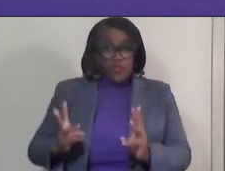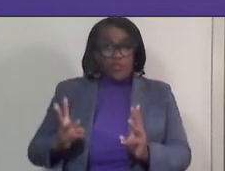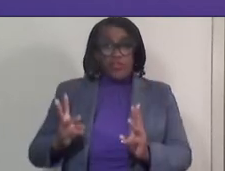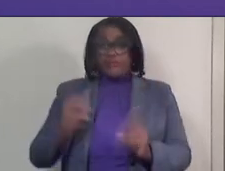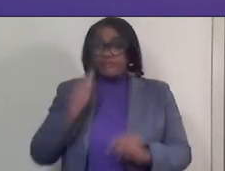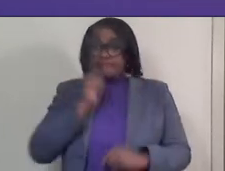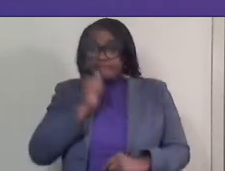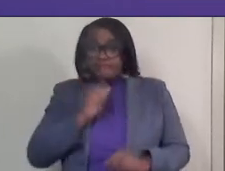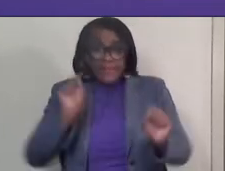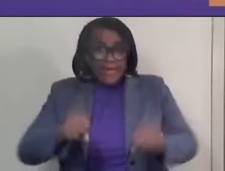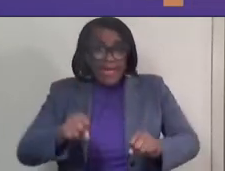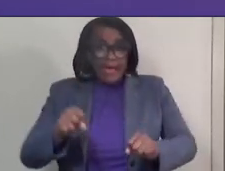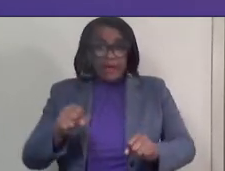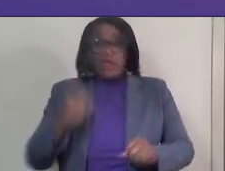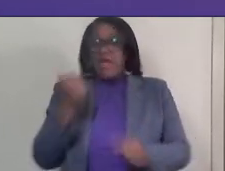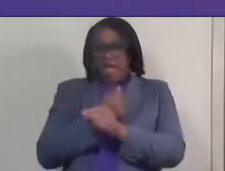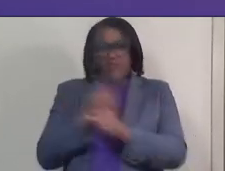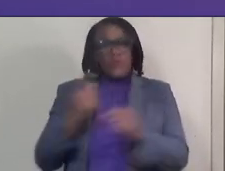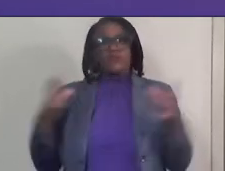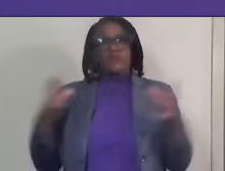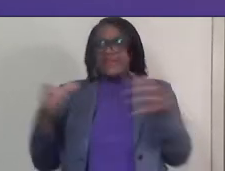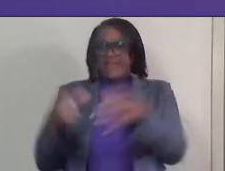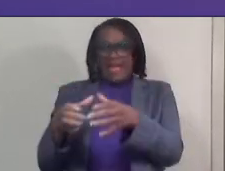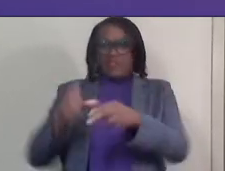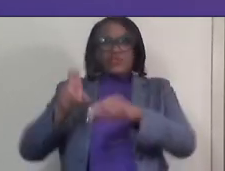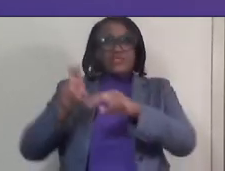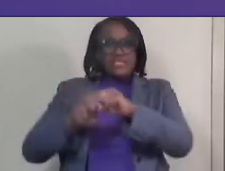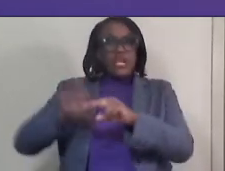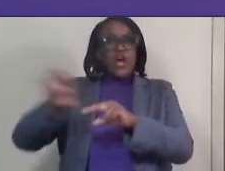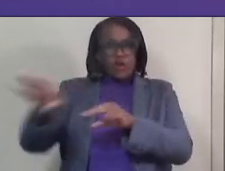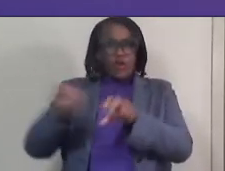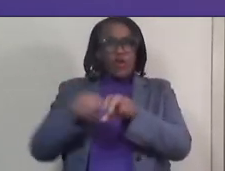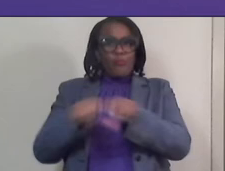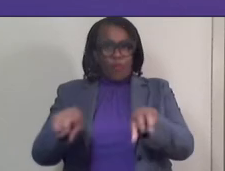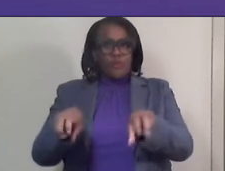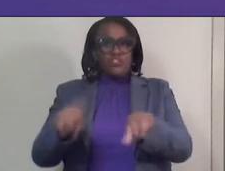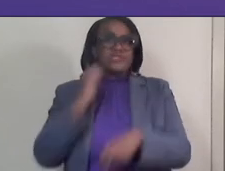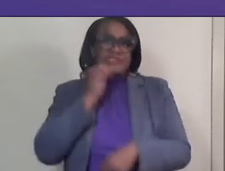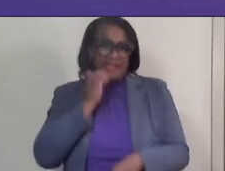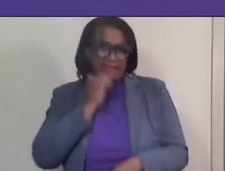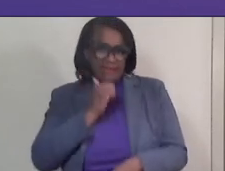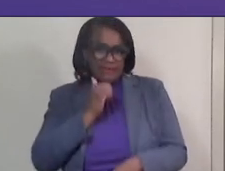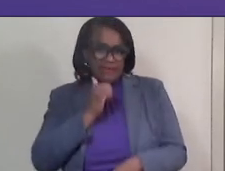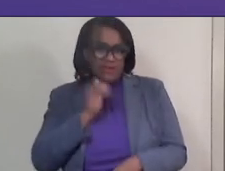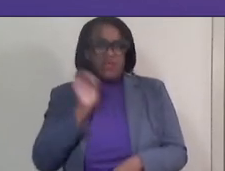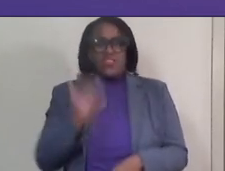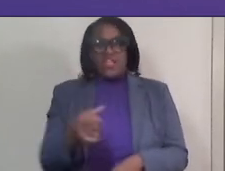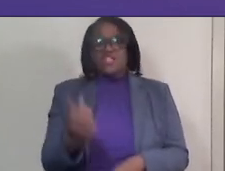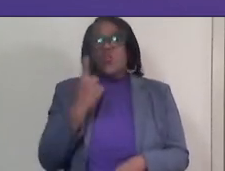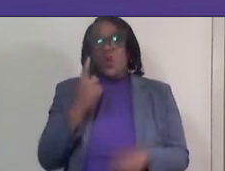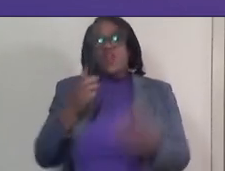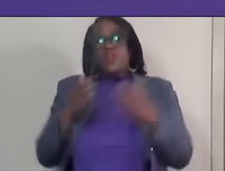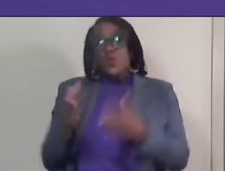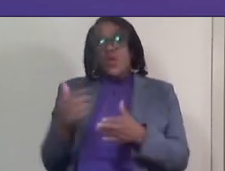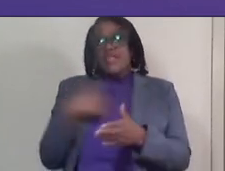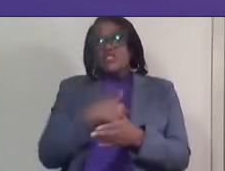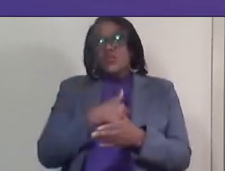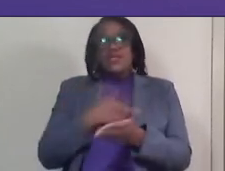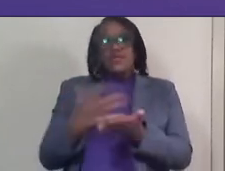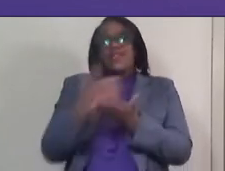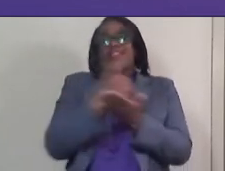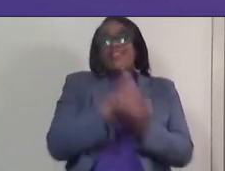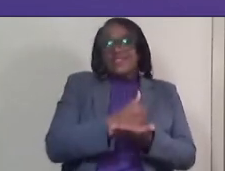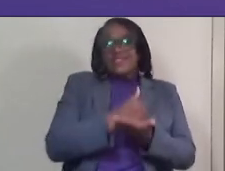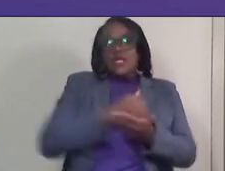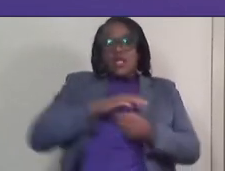everyone will gather and sit on her porch almost daily. And that's one of the ways we collect the very local news